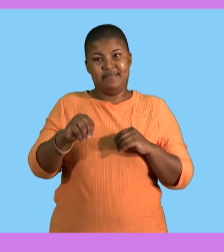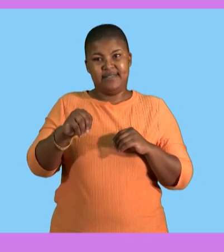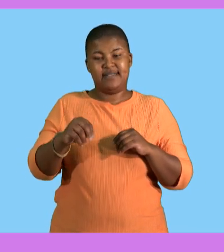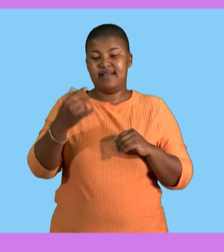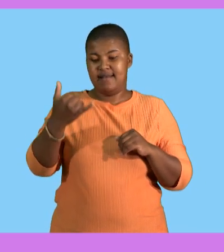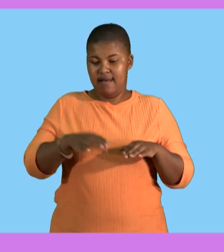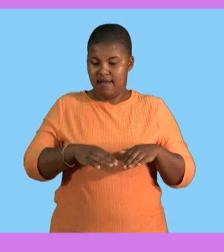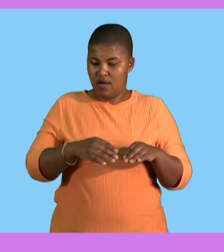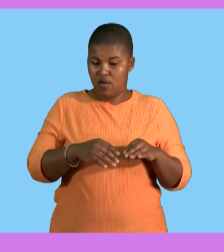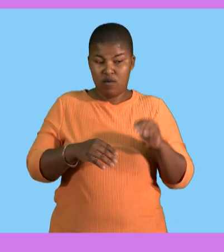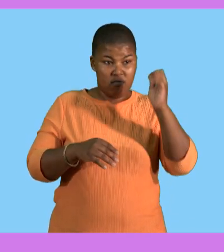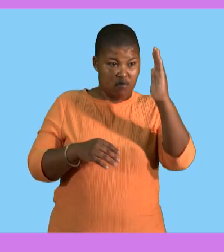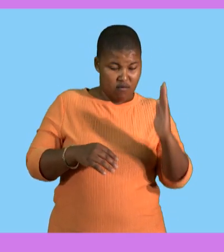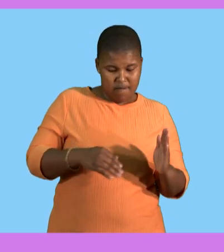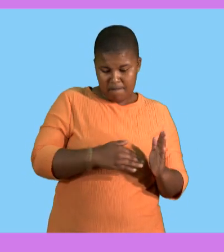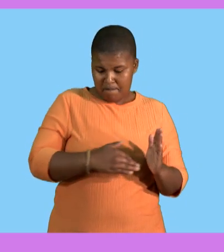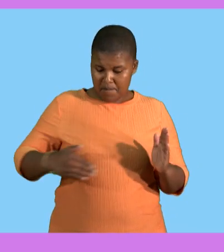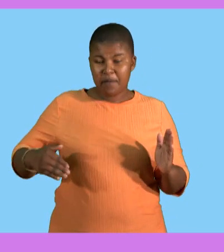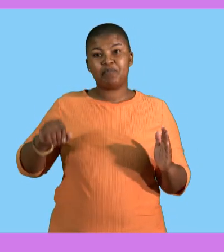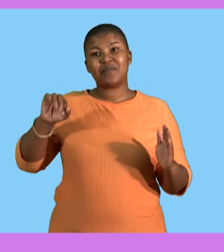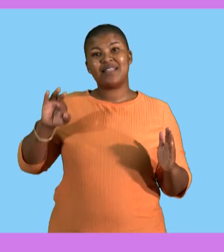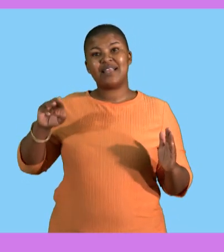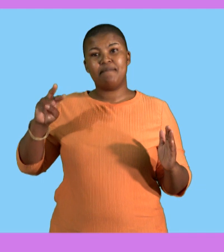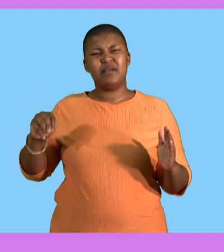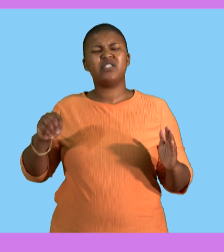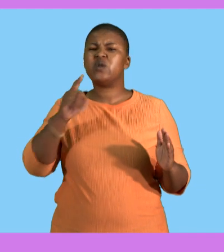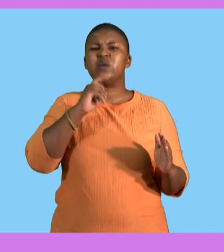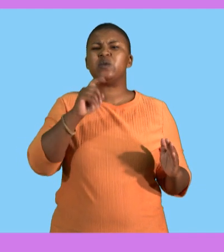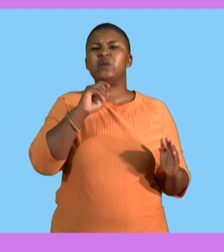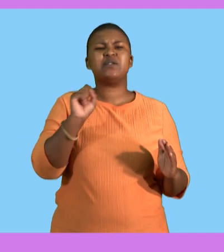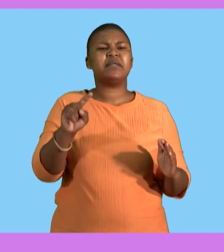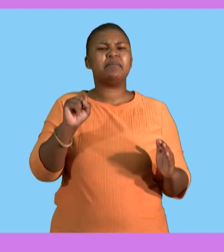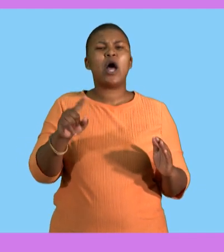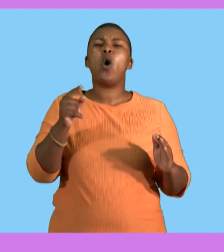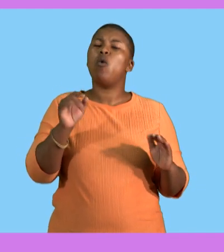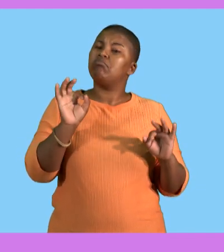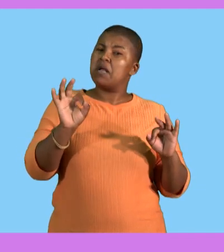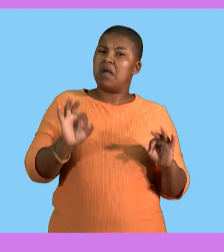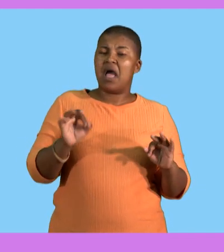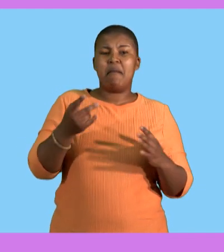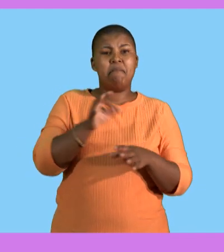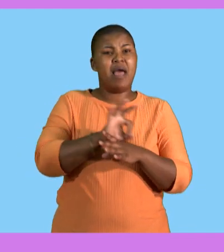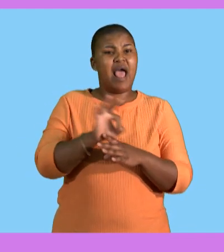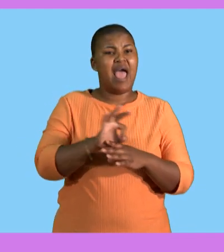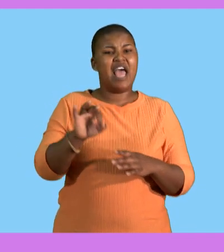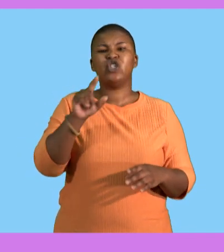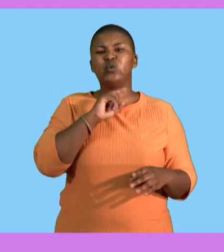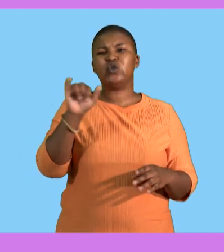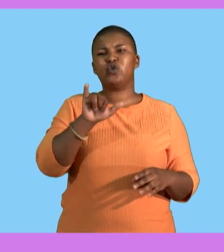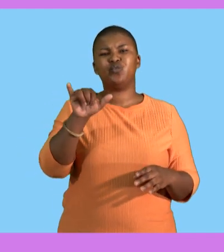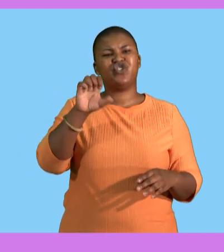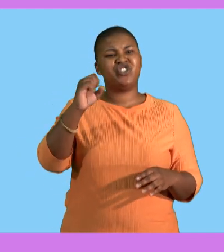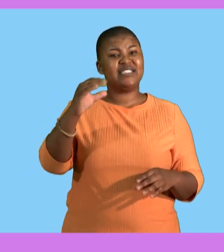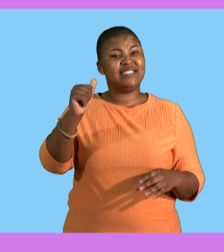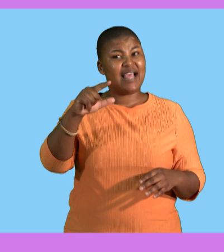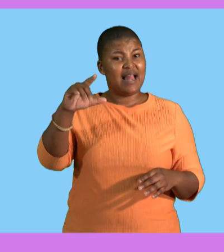meters, what was the scale used to draw the original plan? So the checkout counter, if